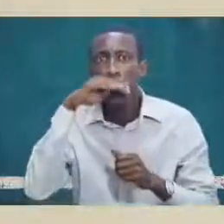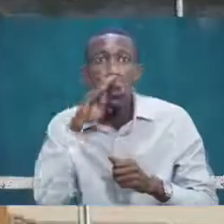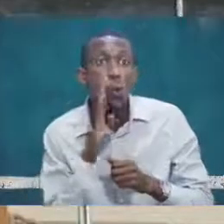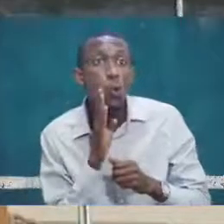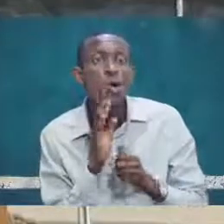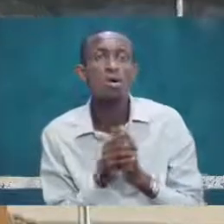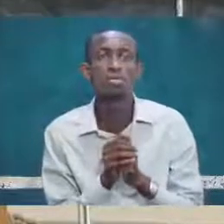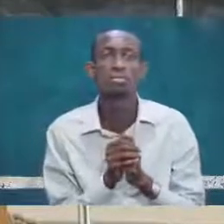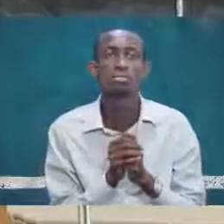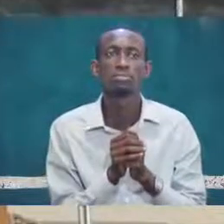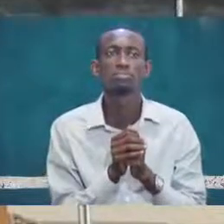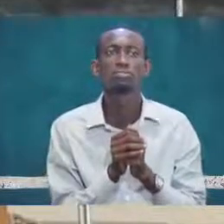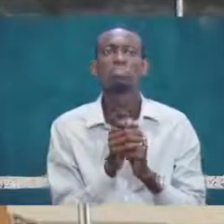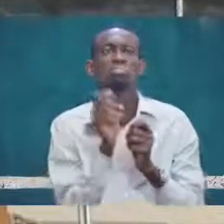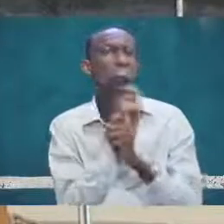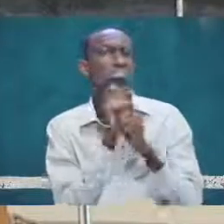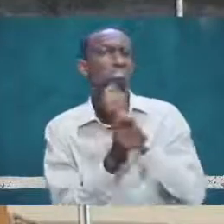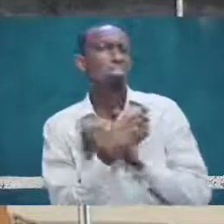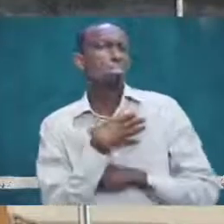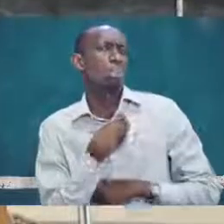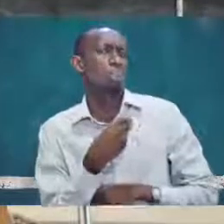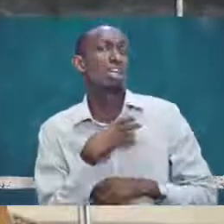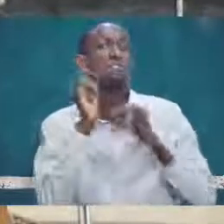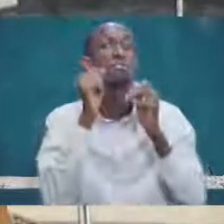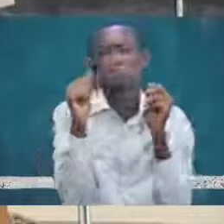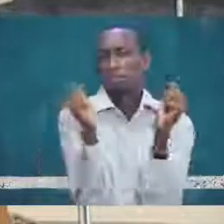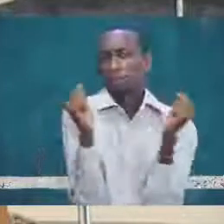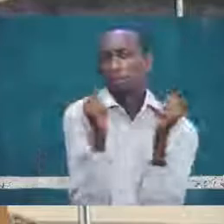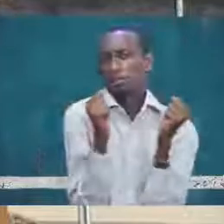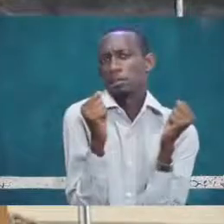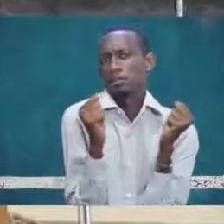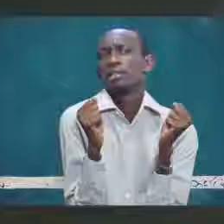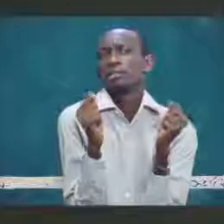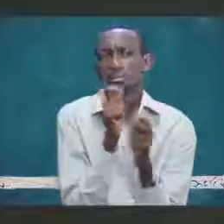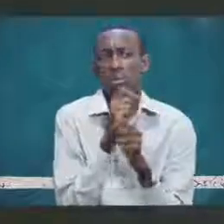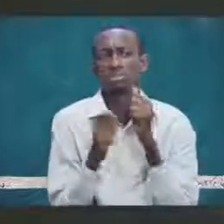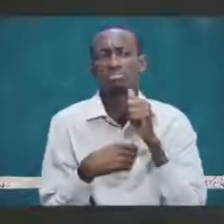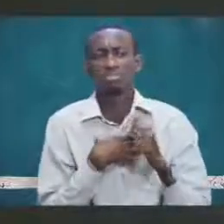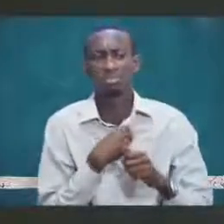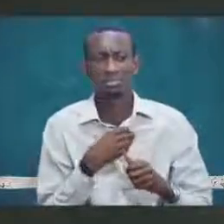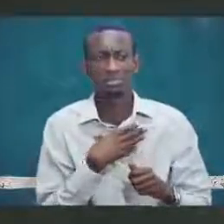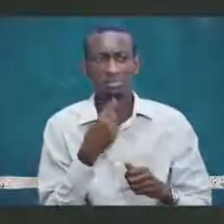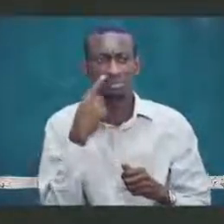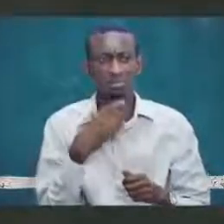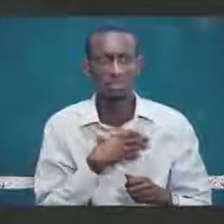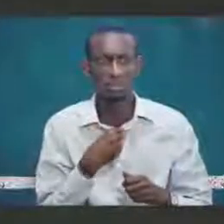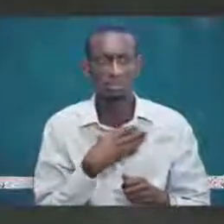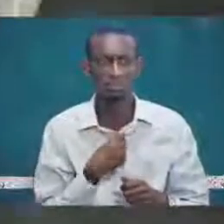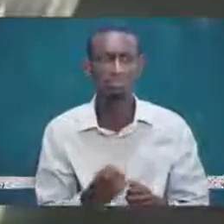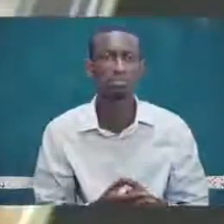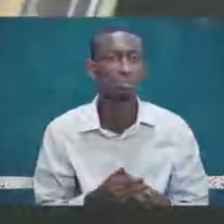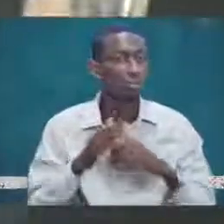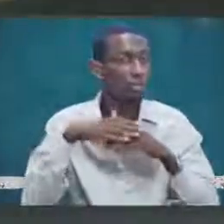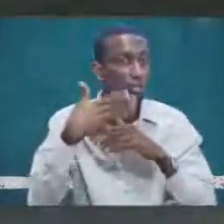seen before, turns to yellow on cooling. Just have a look at this. It is turning to yellow. So after some